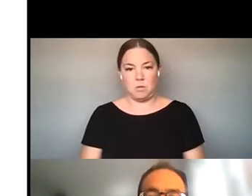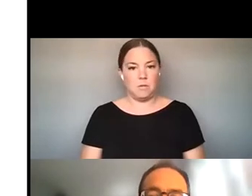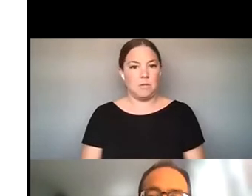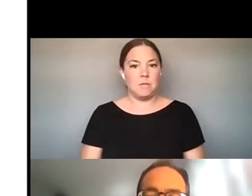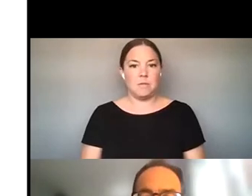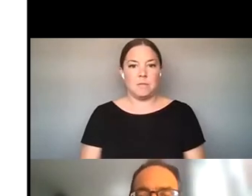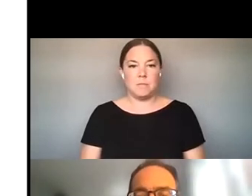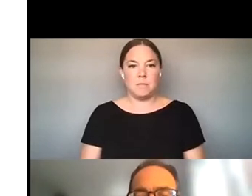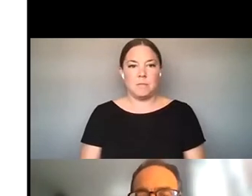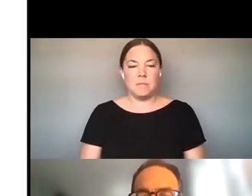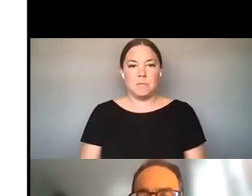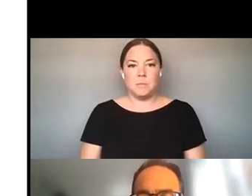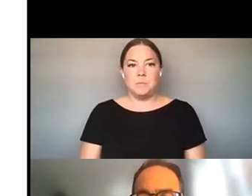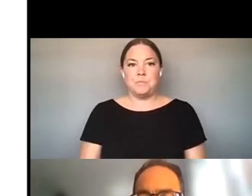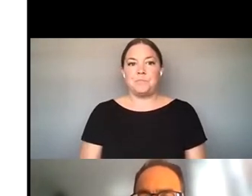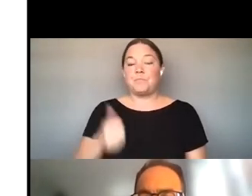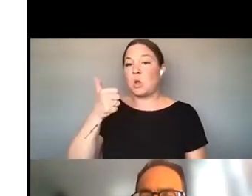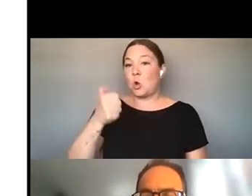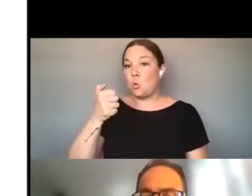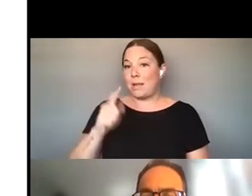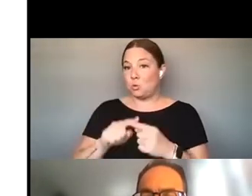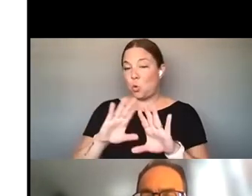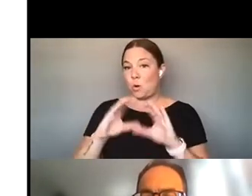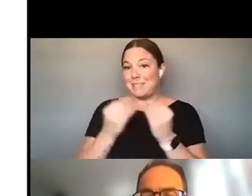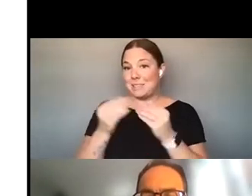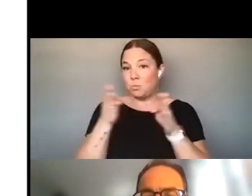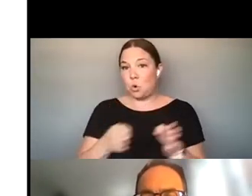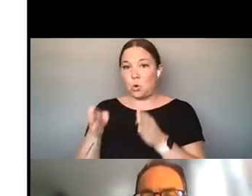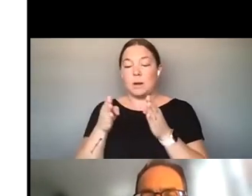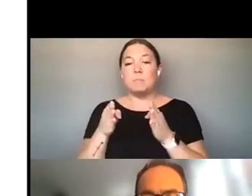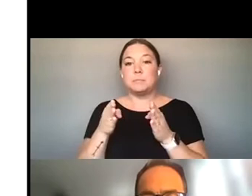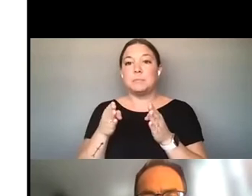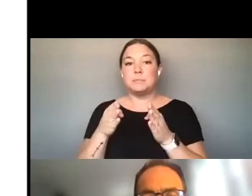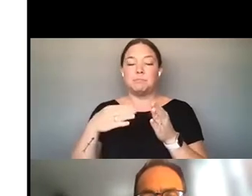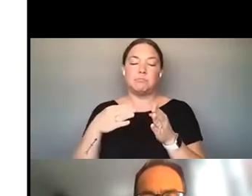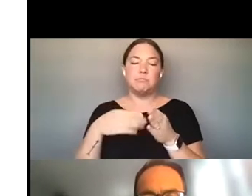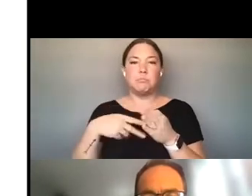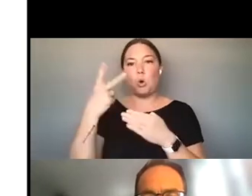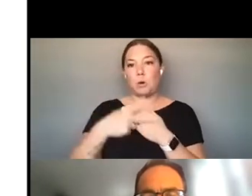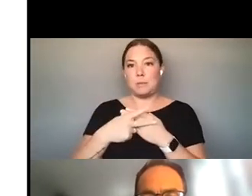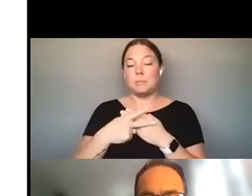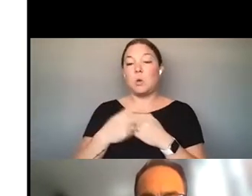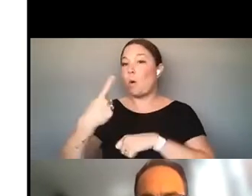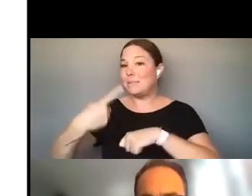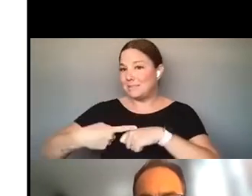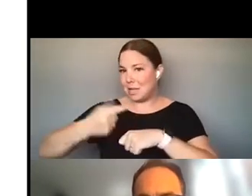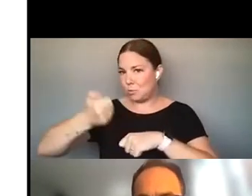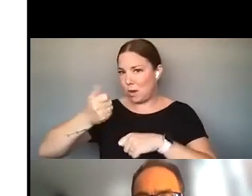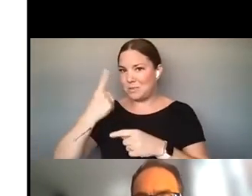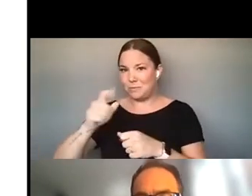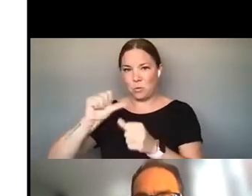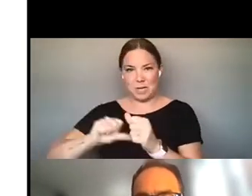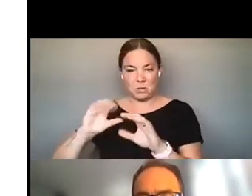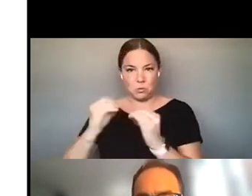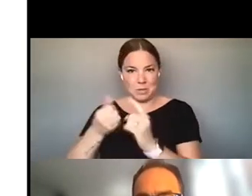The Grants to Organizations program will be carried out through one-time grants to eligible organizations to